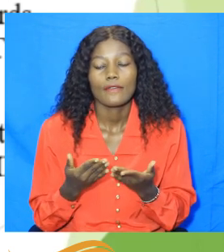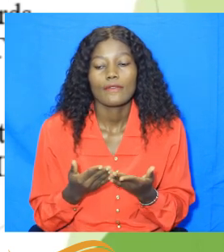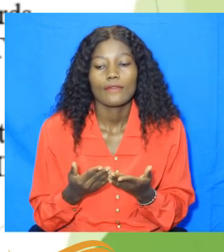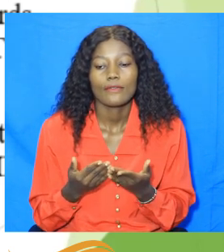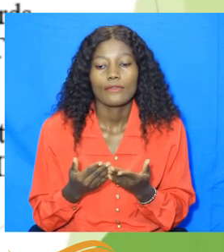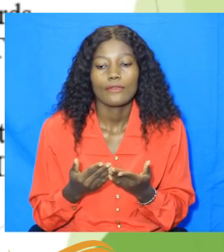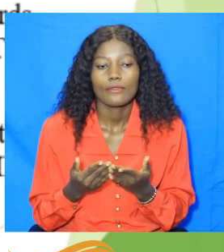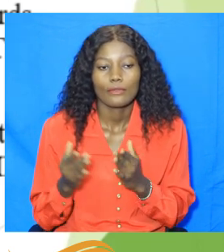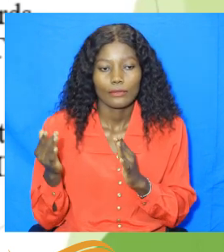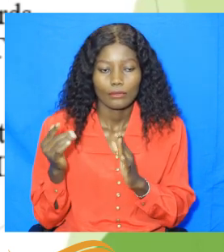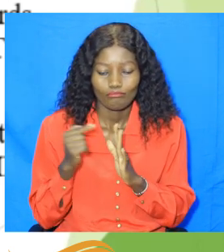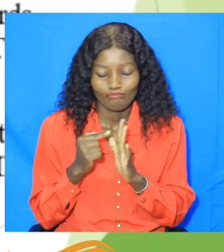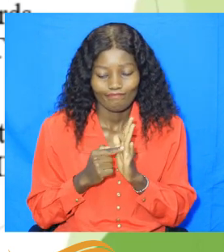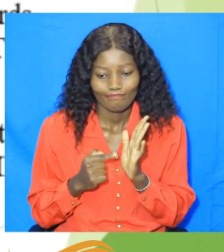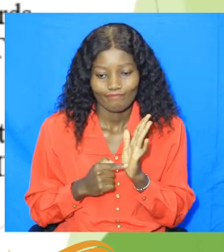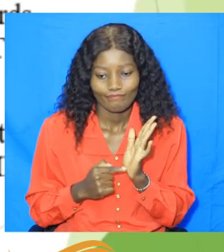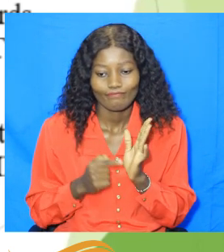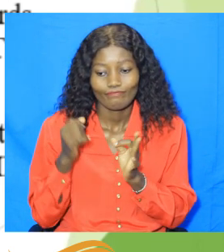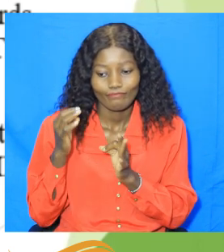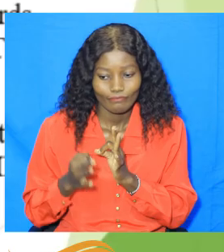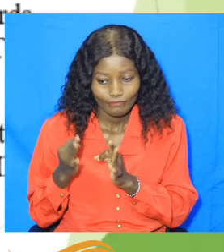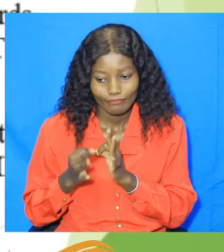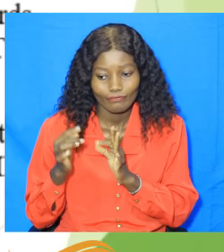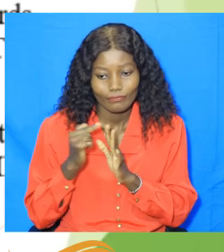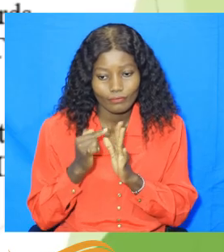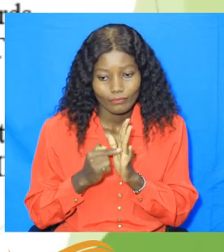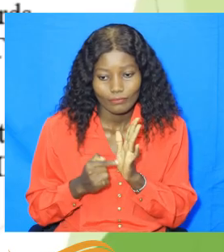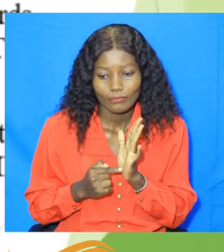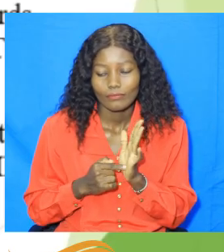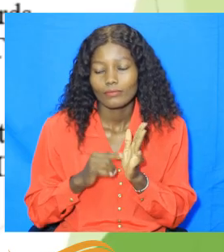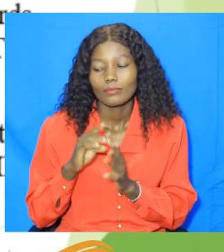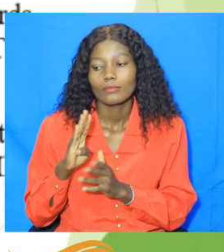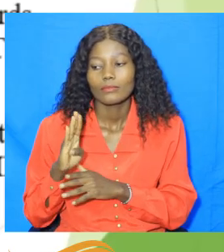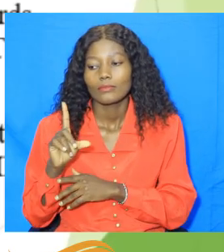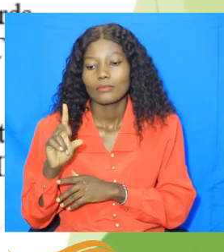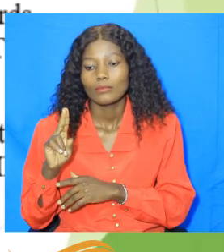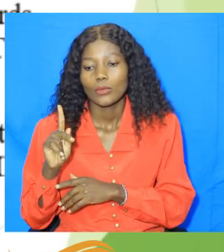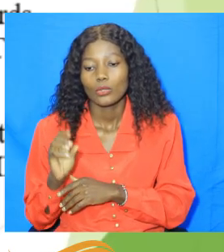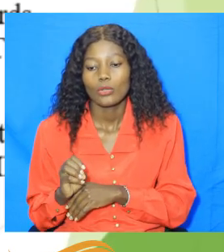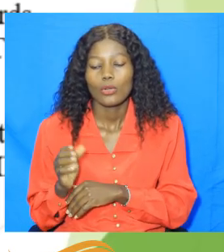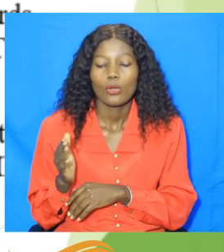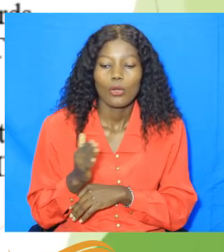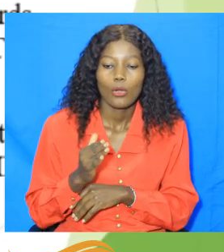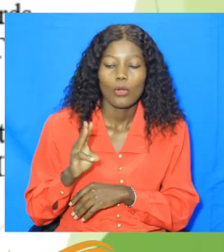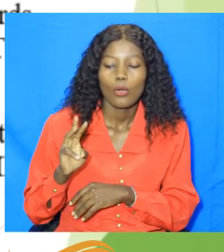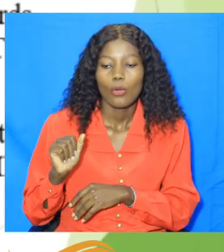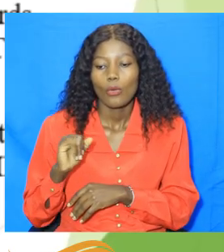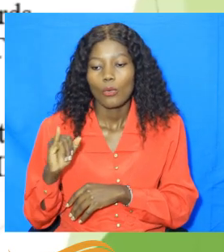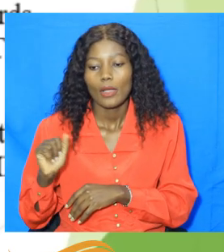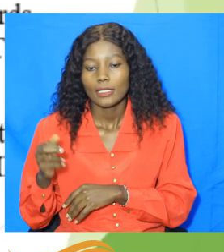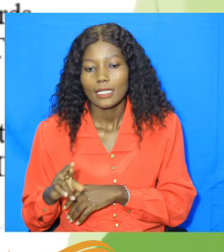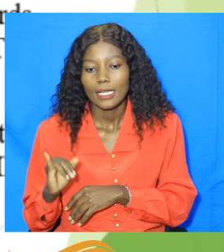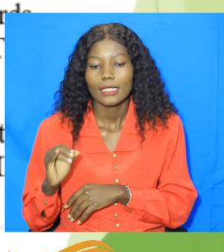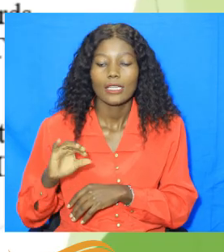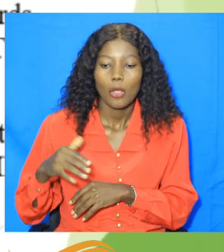the relevant score. If the score was a Yuko, if it was a Wazari, or if it